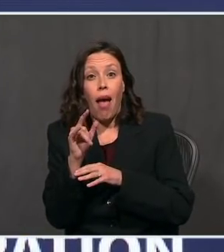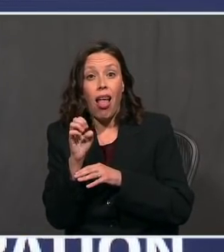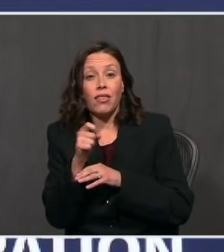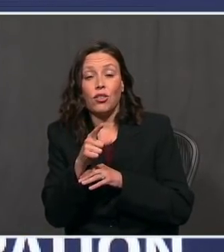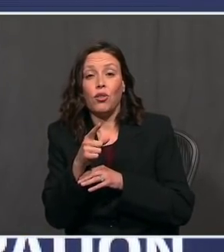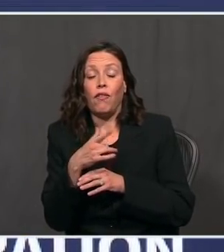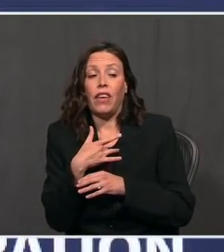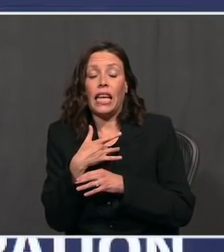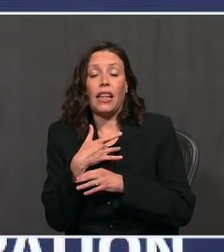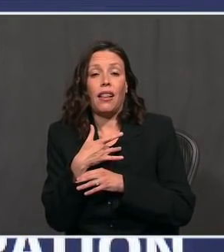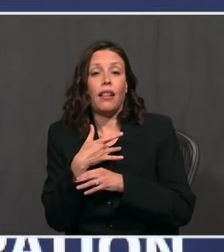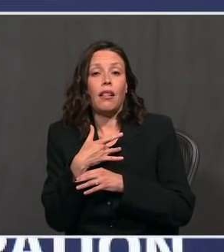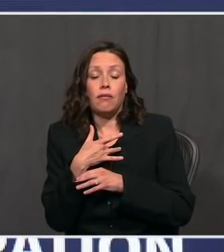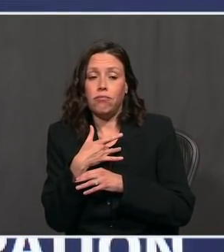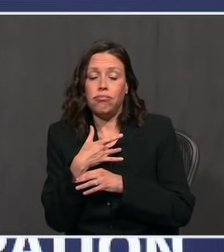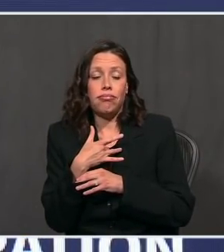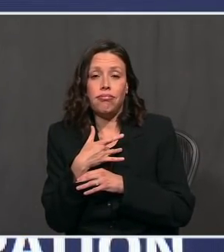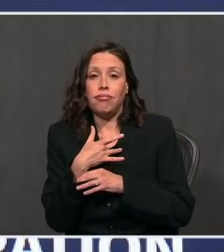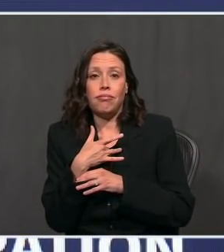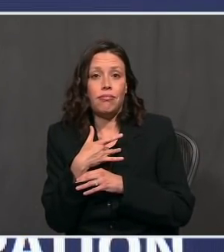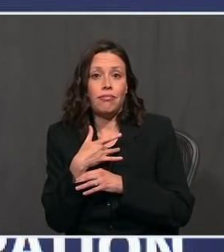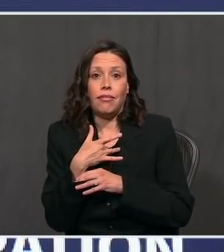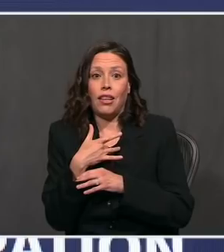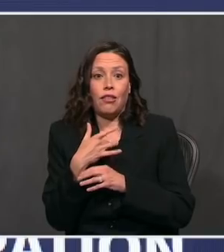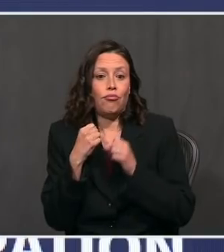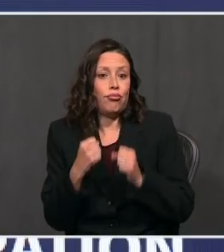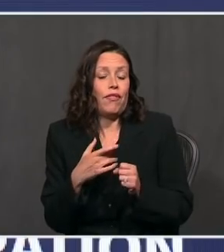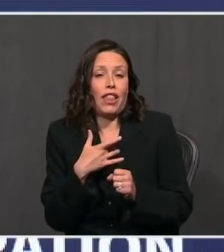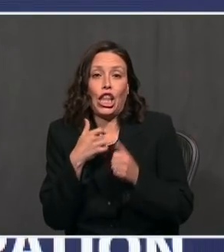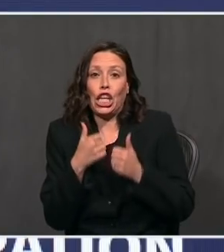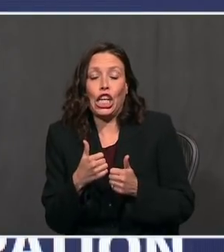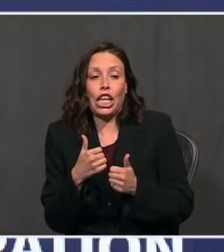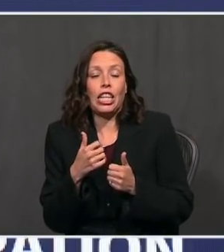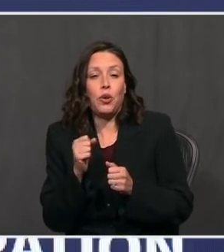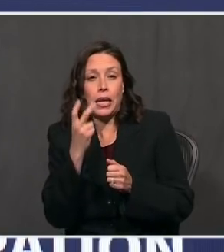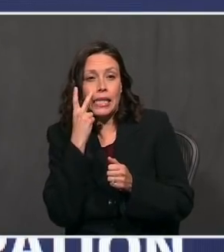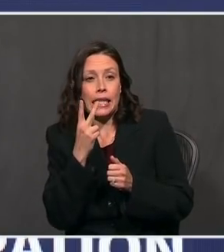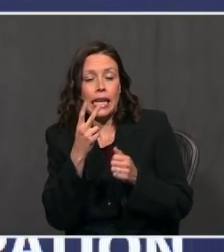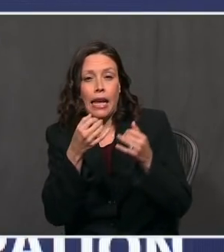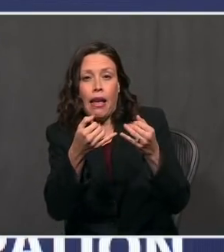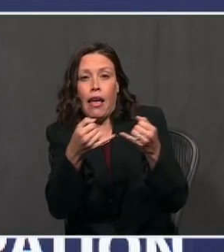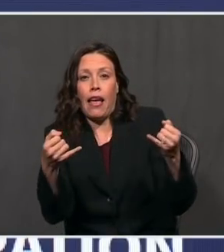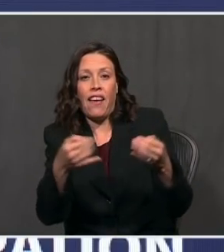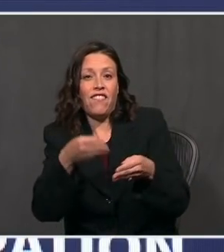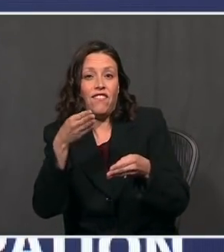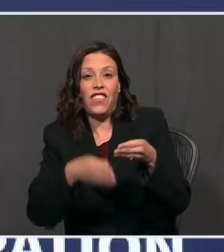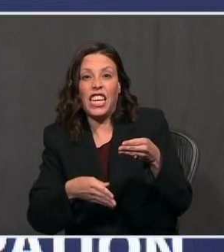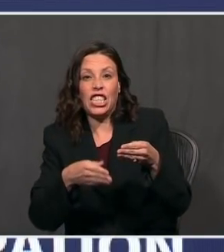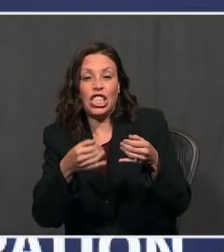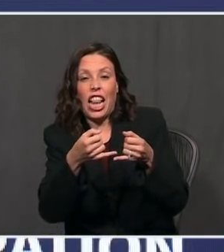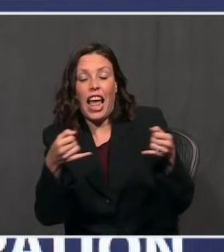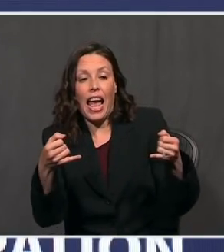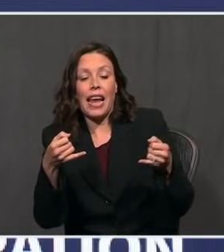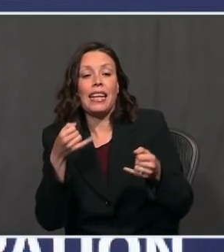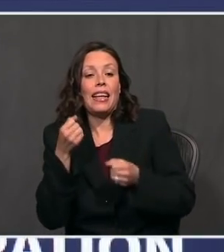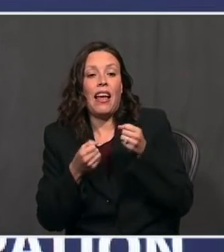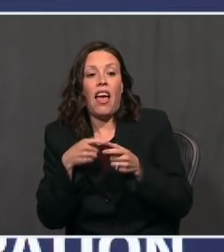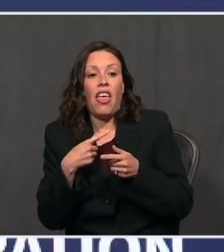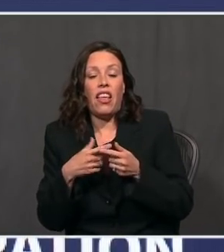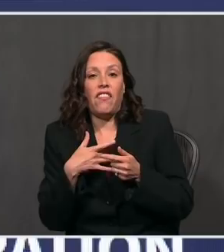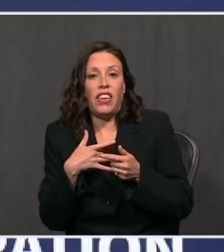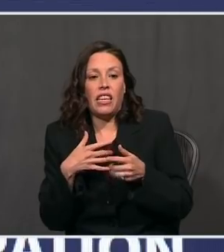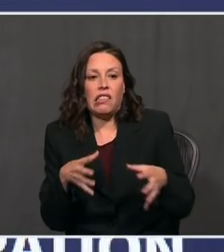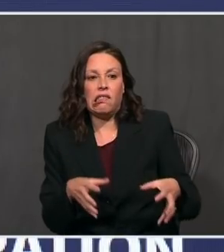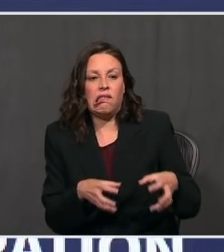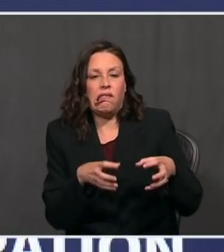absolutely convinced that you never felt better in your life, you can see the finish line and then your legs start to tighten